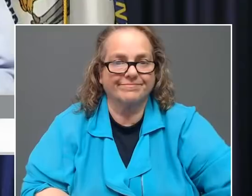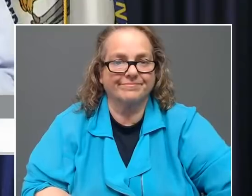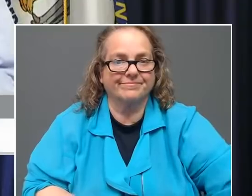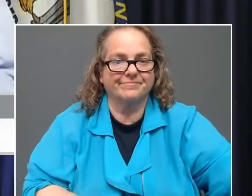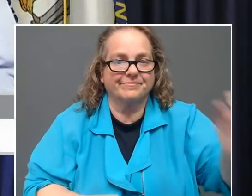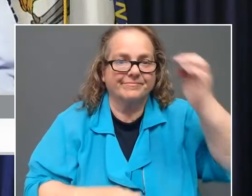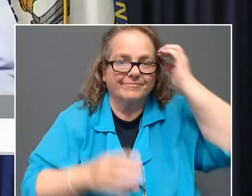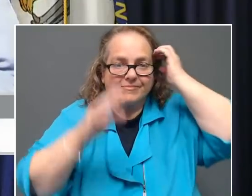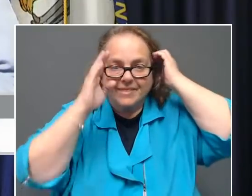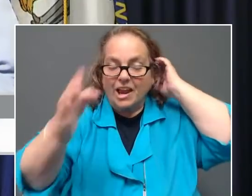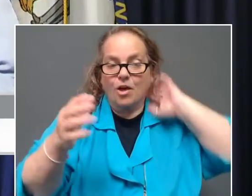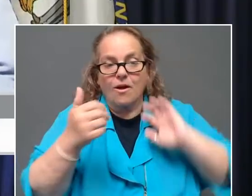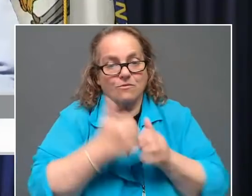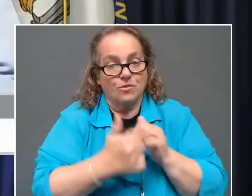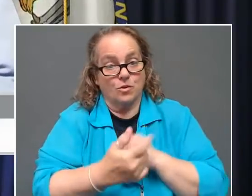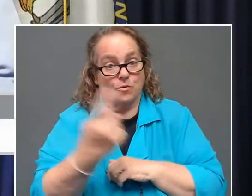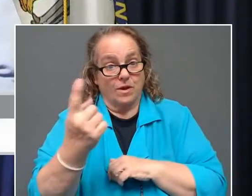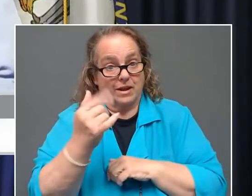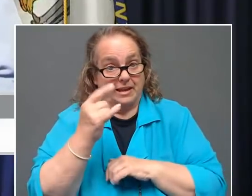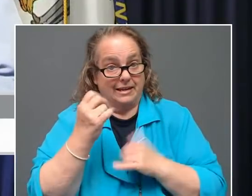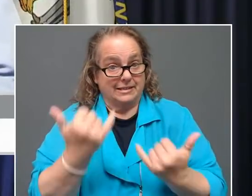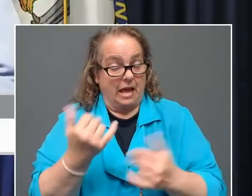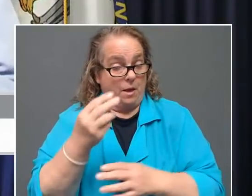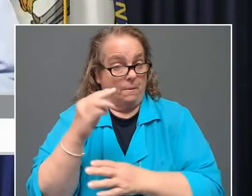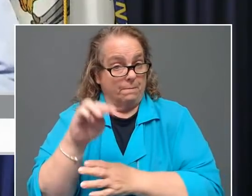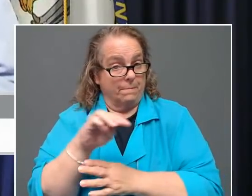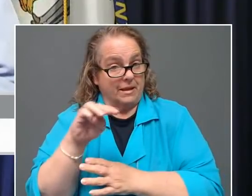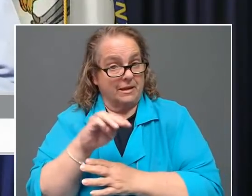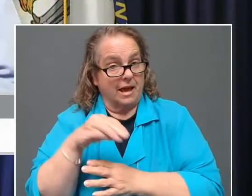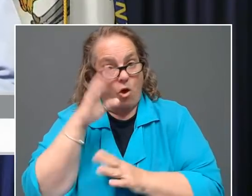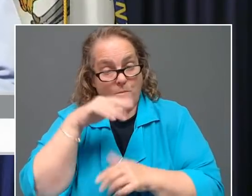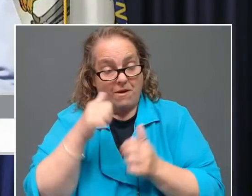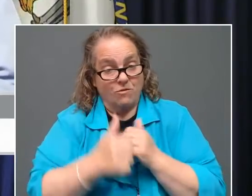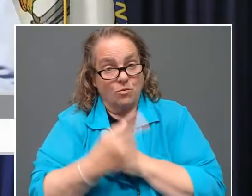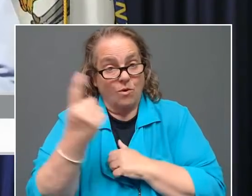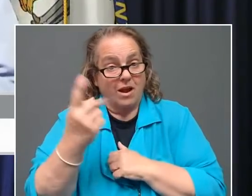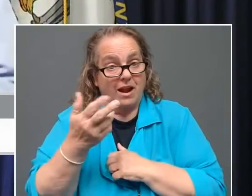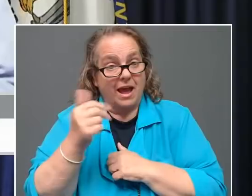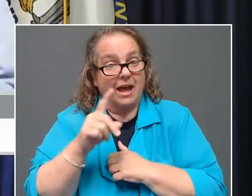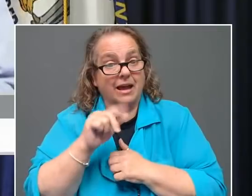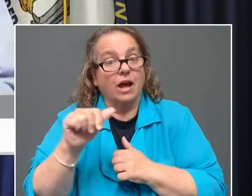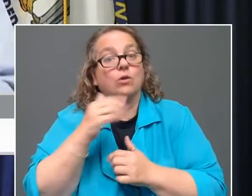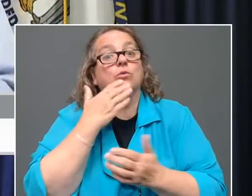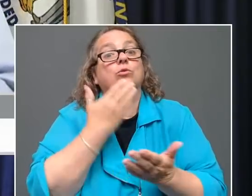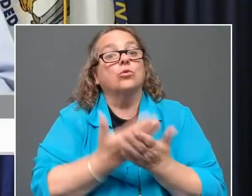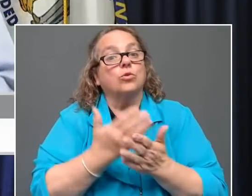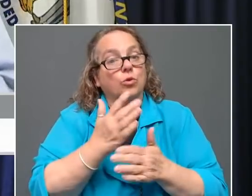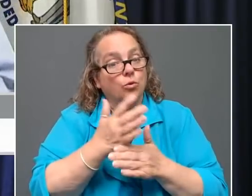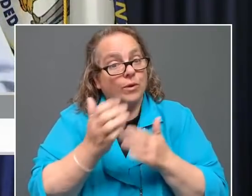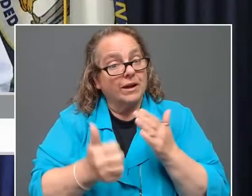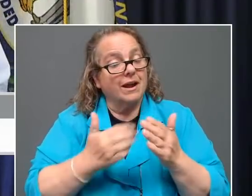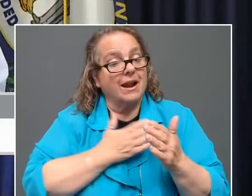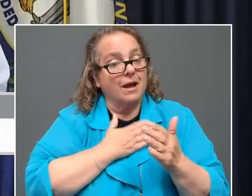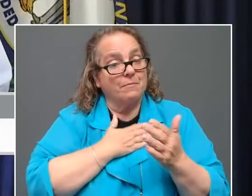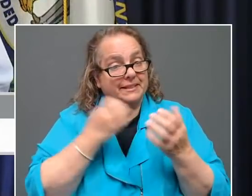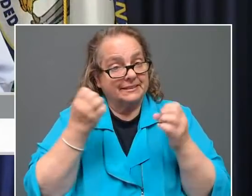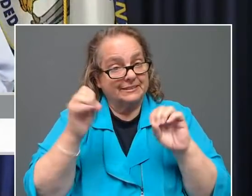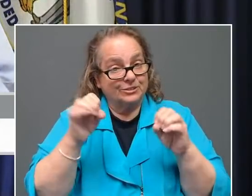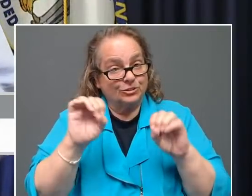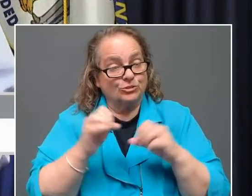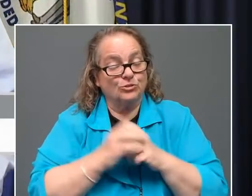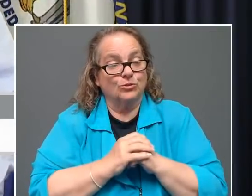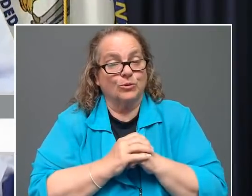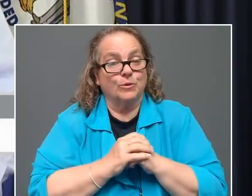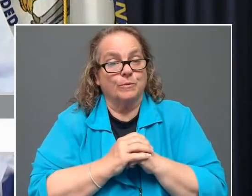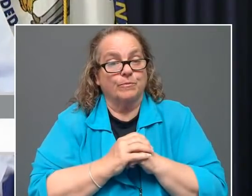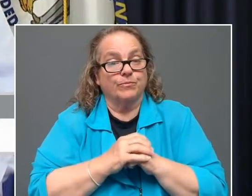Hi, everybody. It is Monday. I hope everybody had a good weekend, a happy Easter. This is the